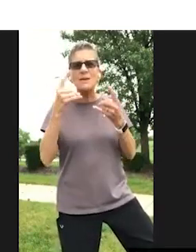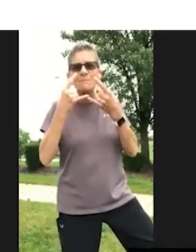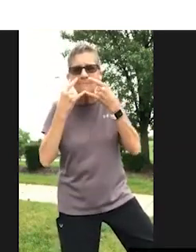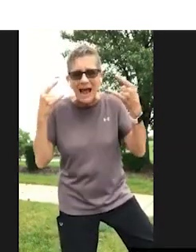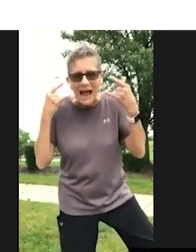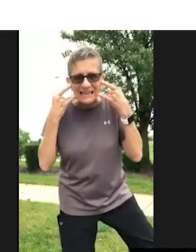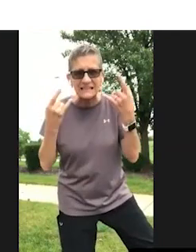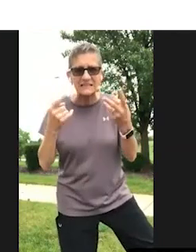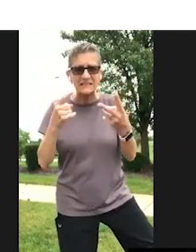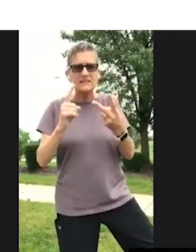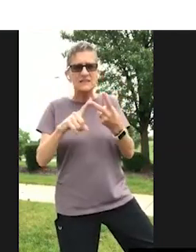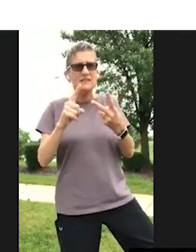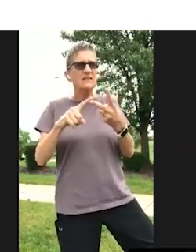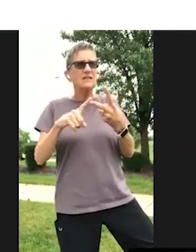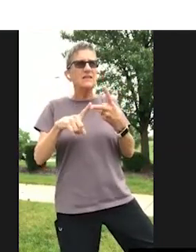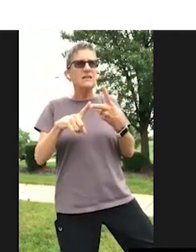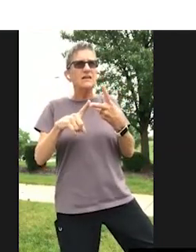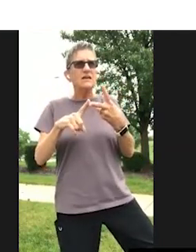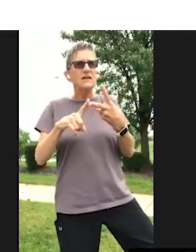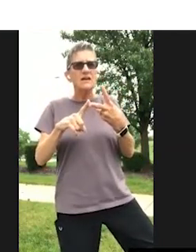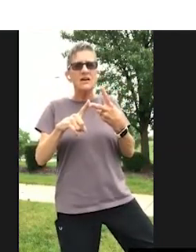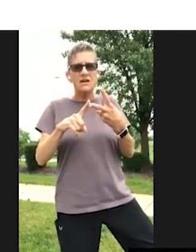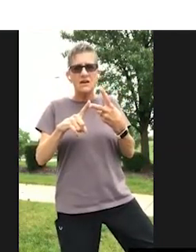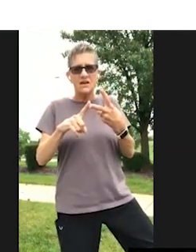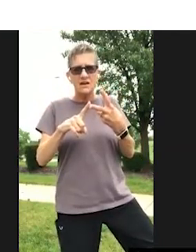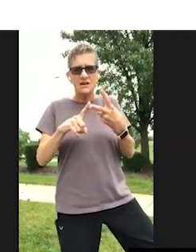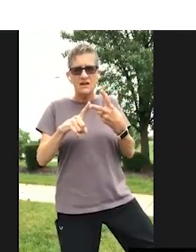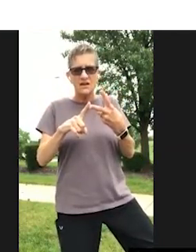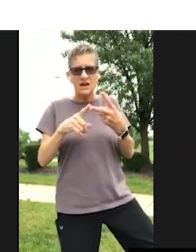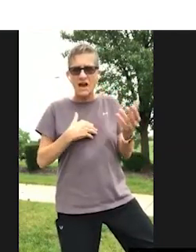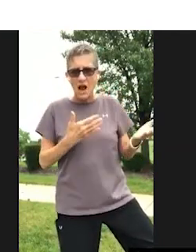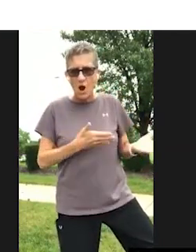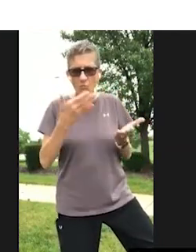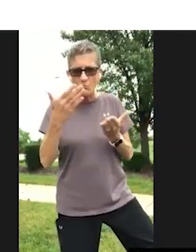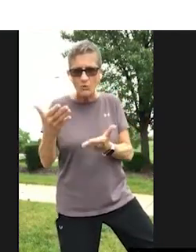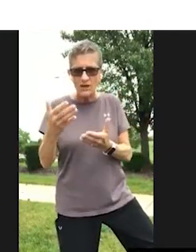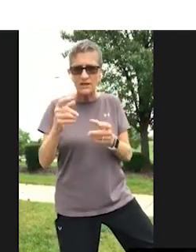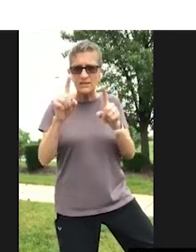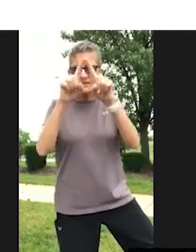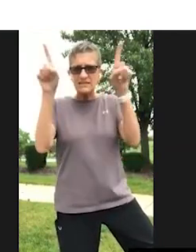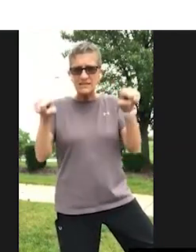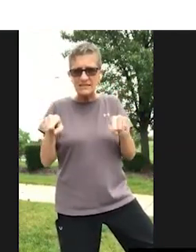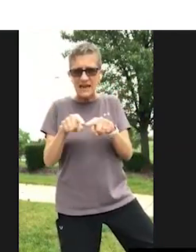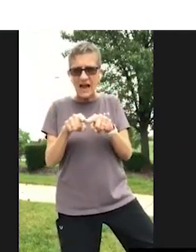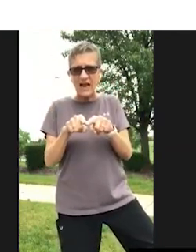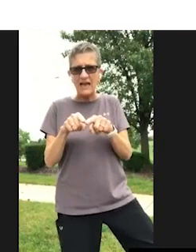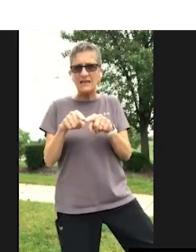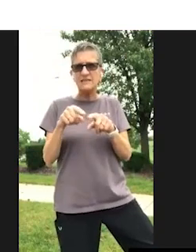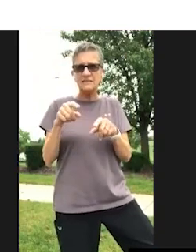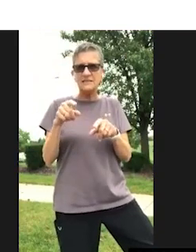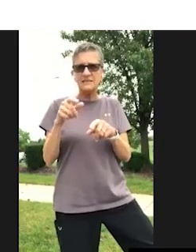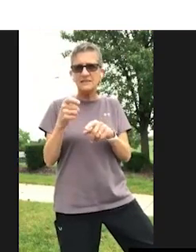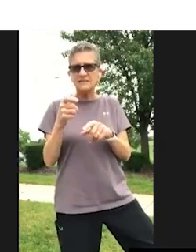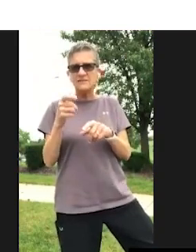now I bring volume signs into class and I pass them around so students can hold them up to alert other students visually